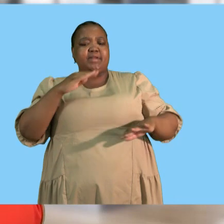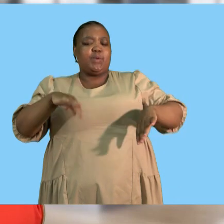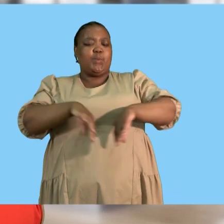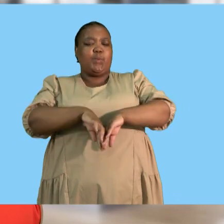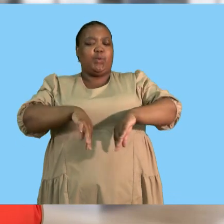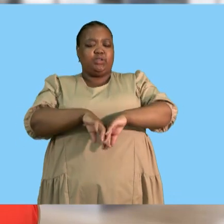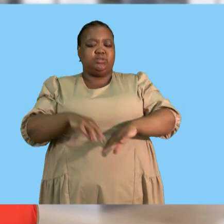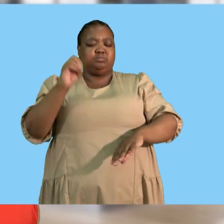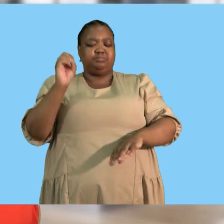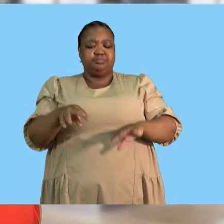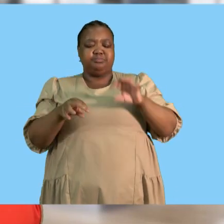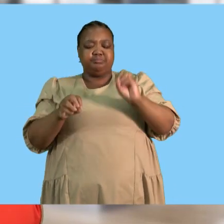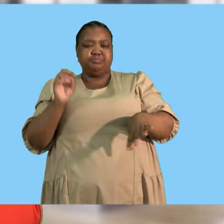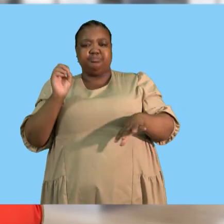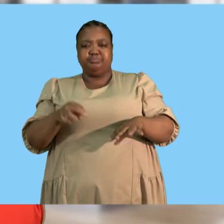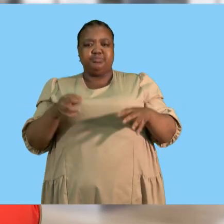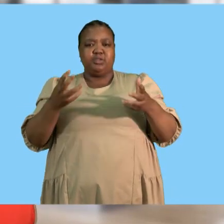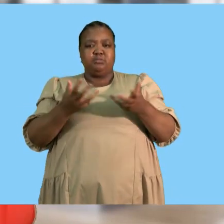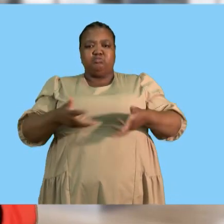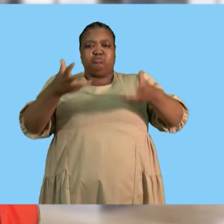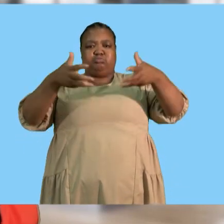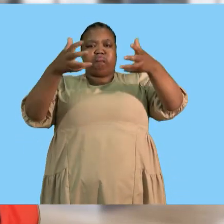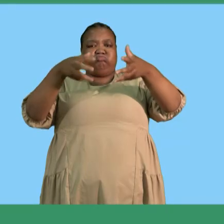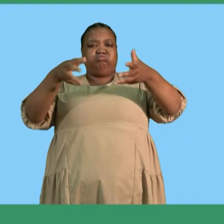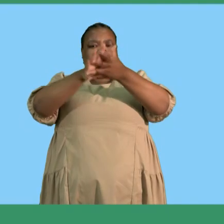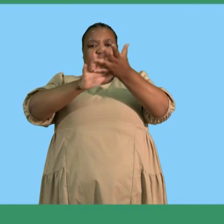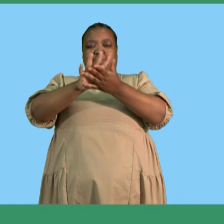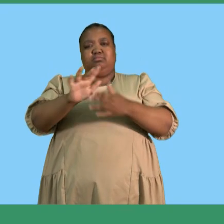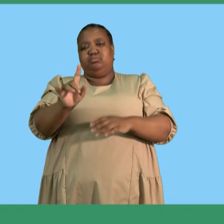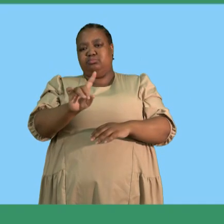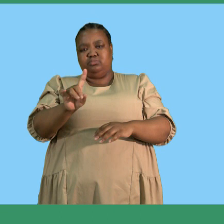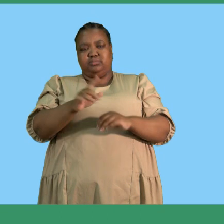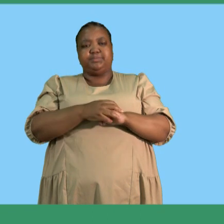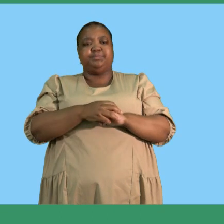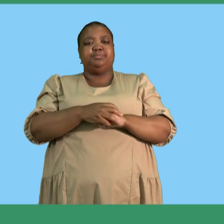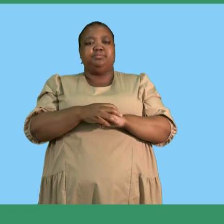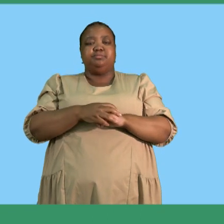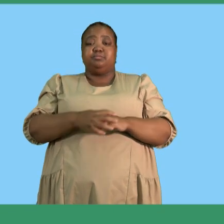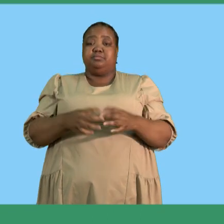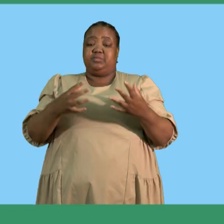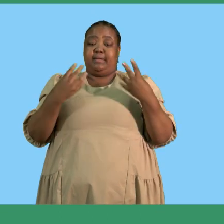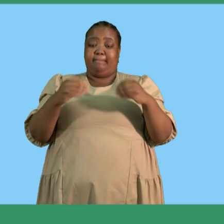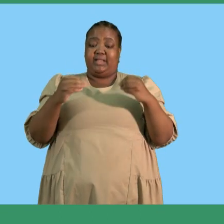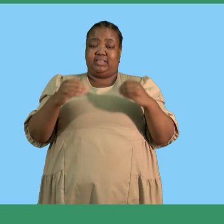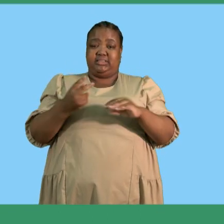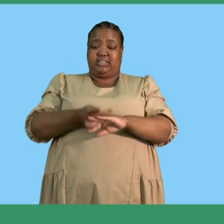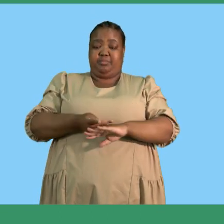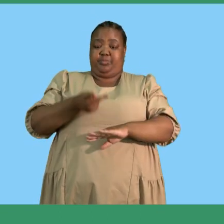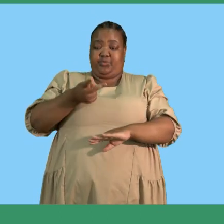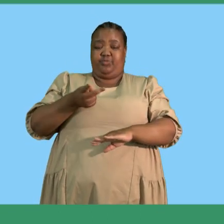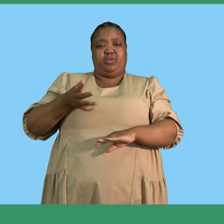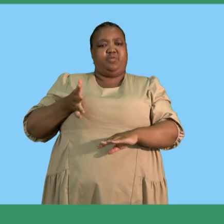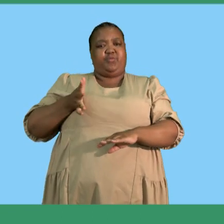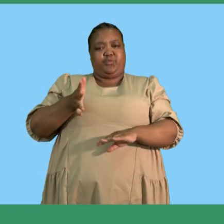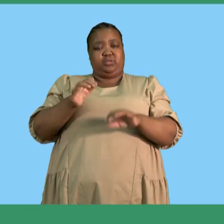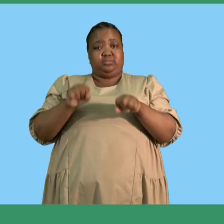pollute or harm the society that we live in. We must also be able to make profit.